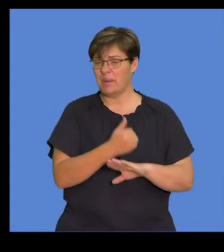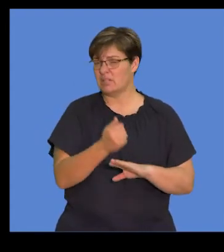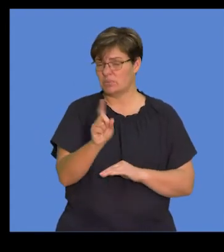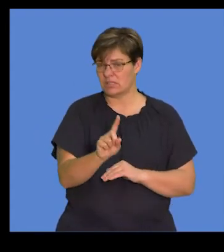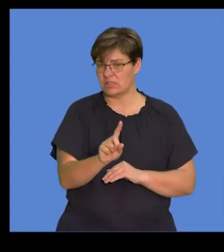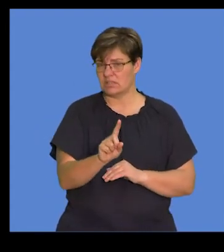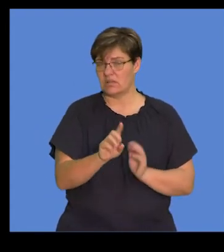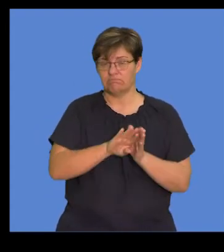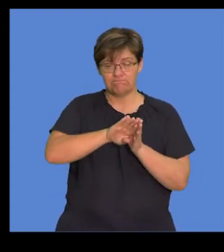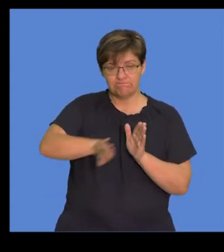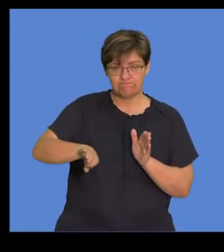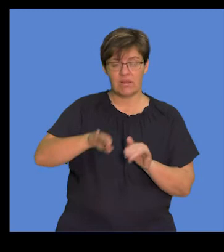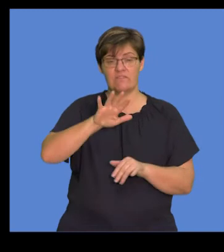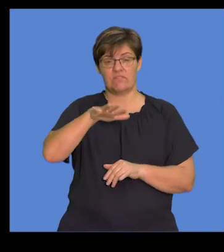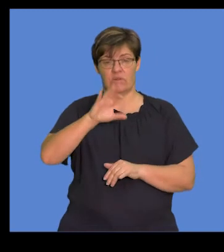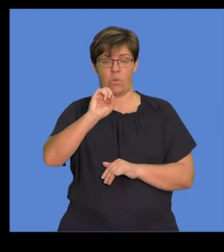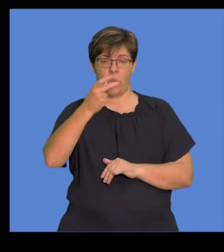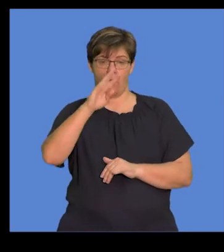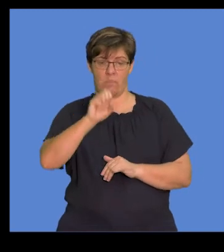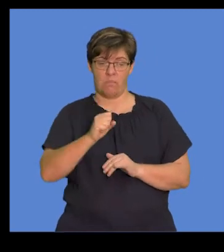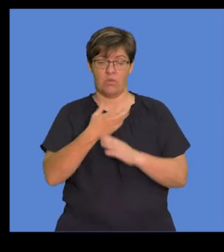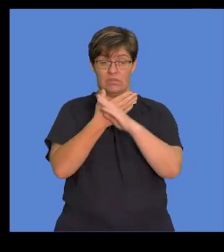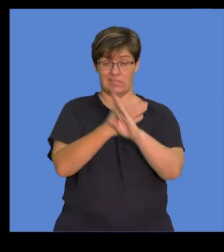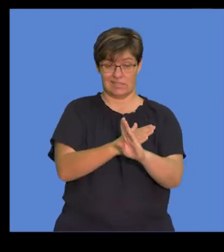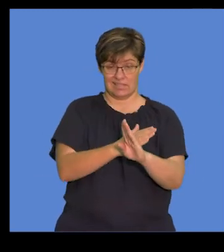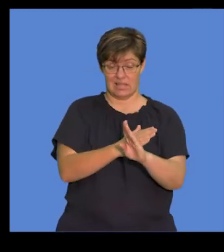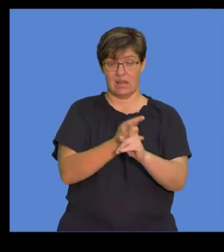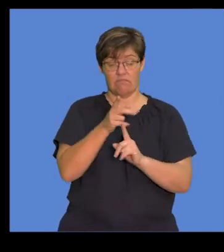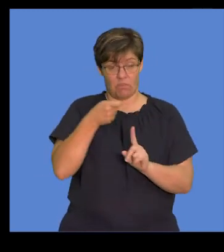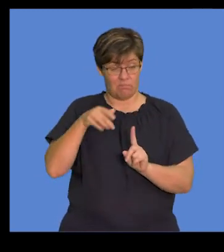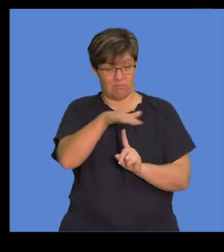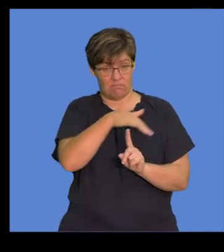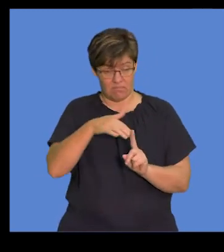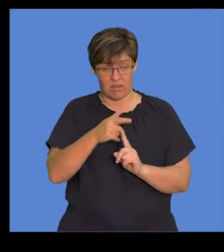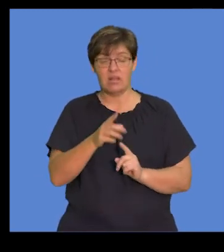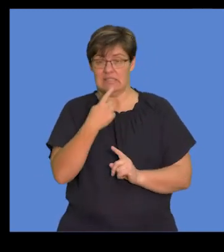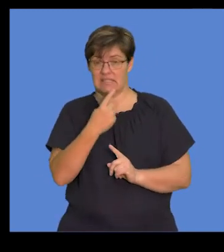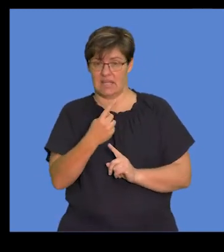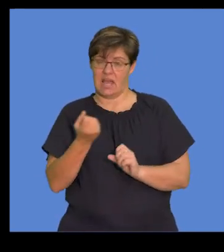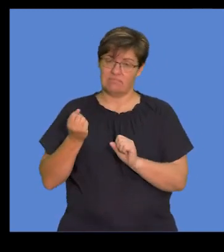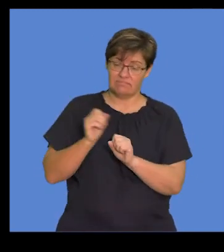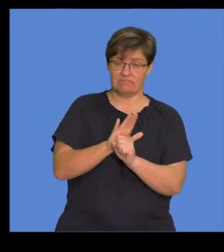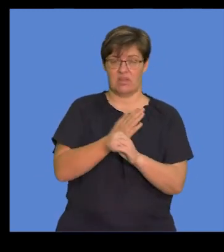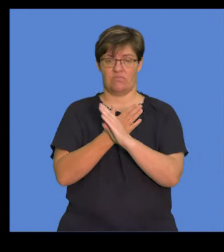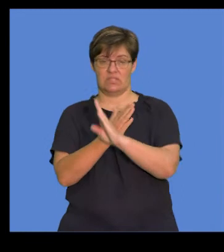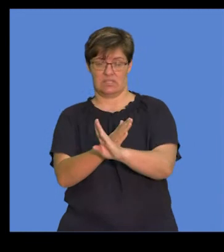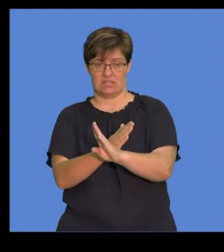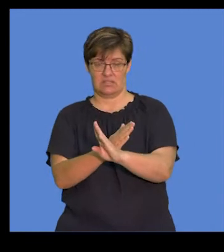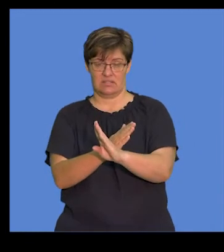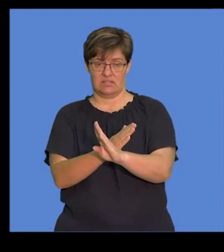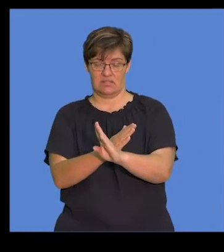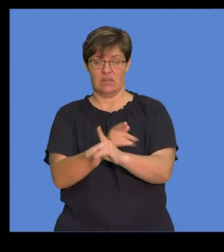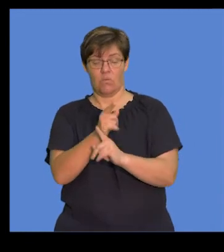Okay, based on the fact that removing the 15 ohm resistor from the equation says to us that the